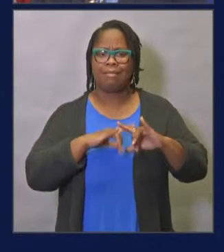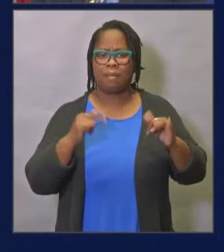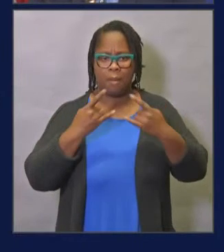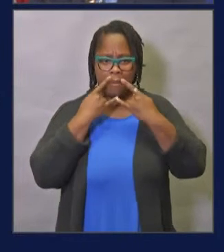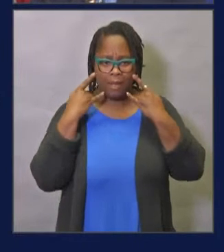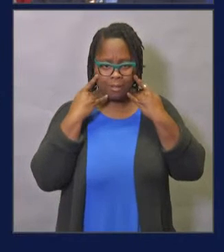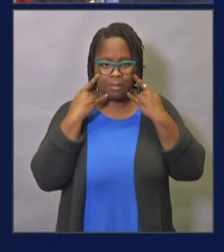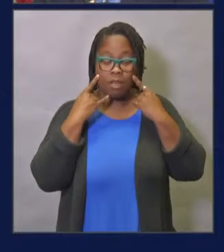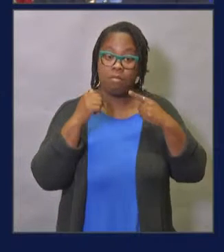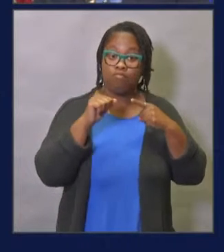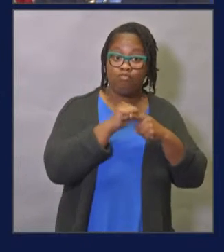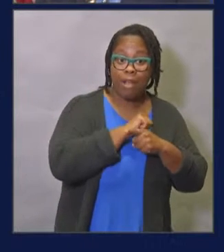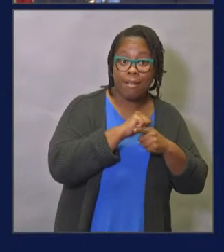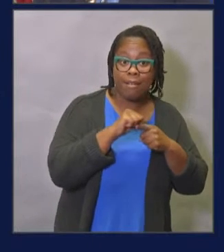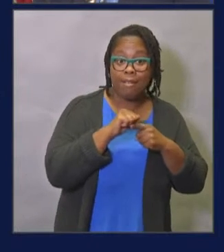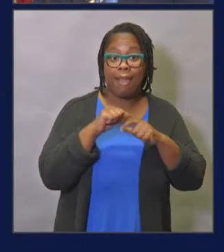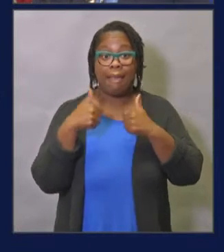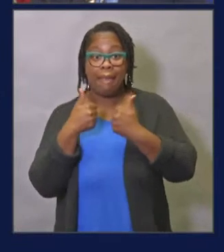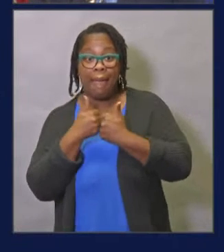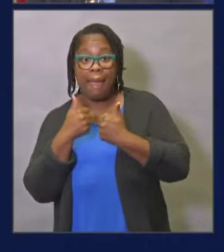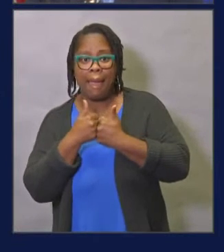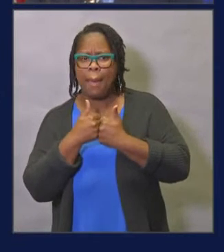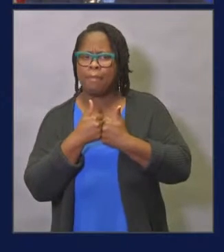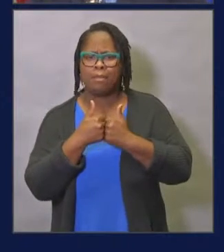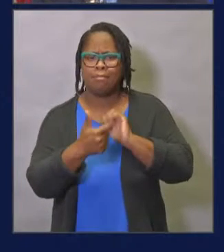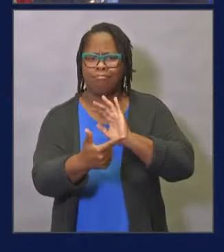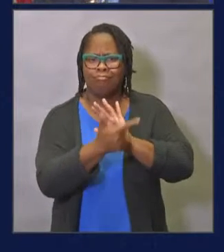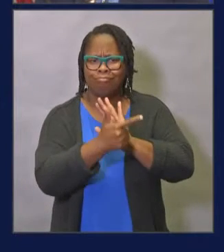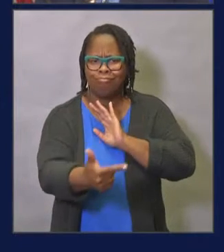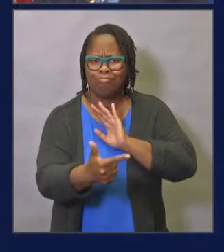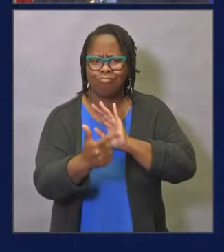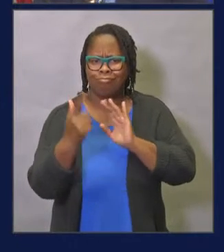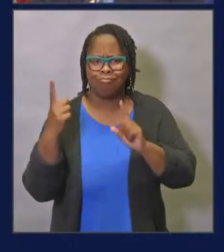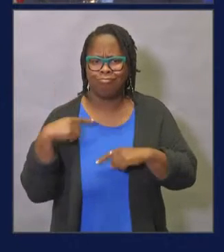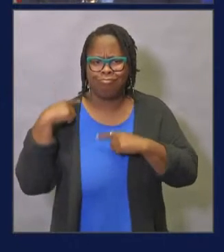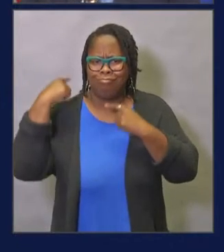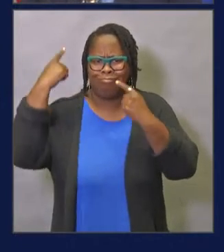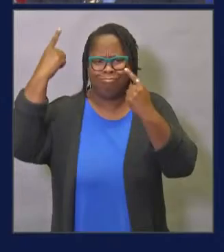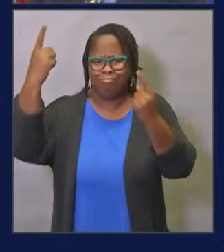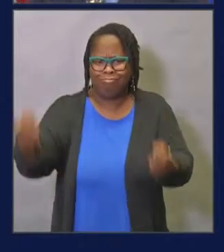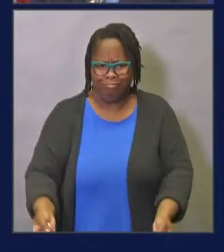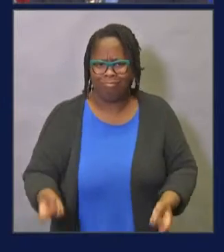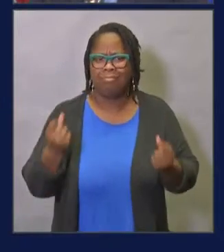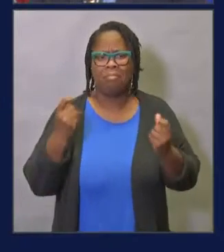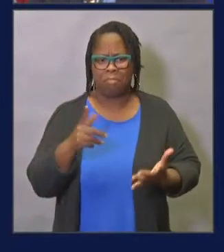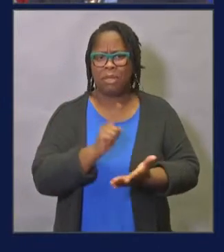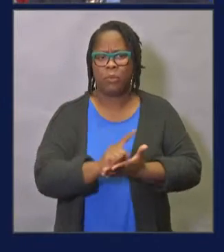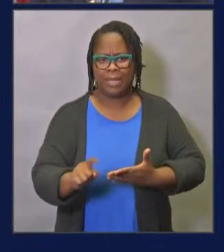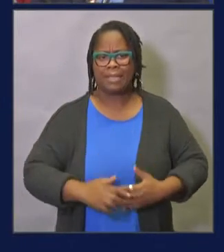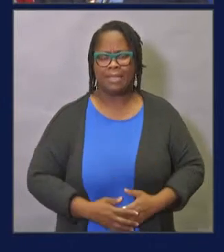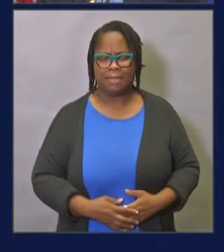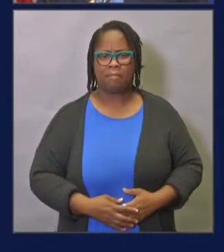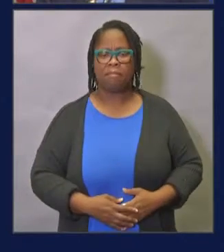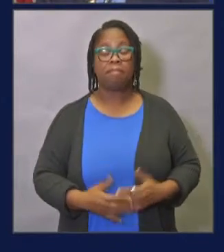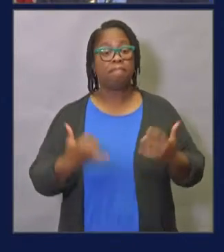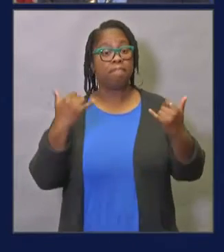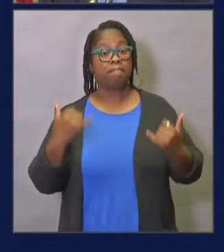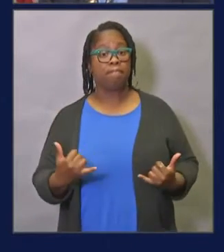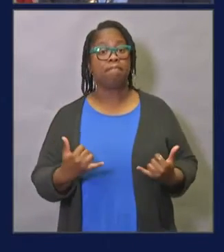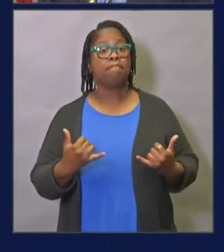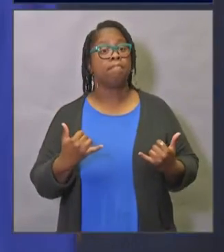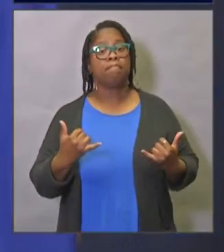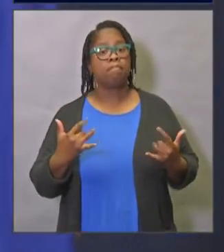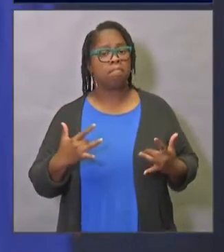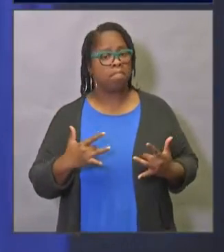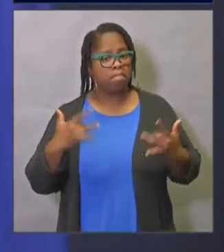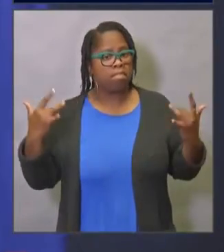games are absolutely prohibited and have been for many, many weeks. And now I want to go ahead and update you on